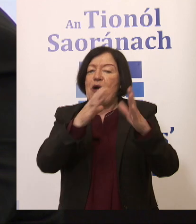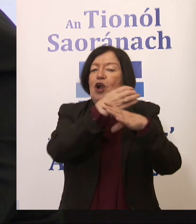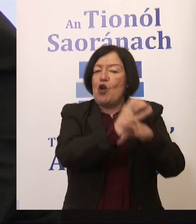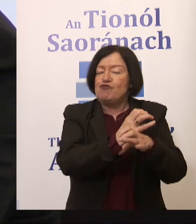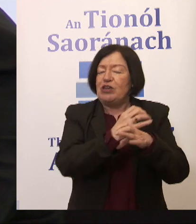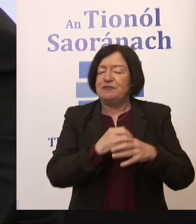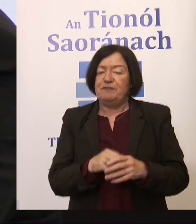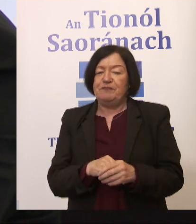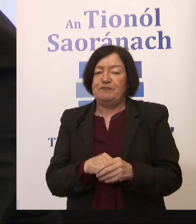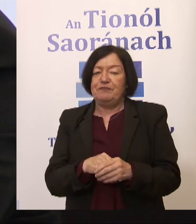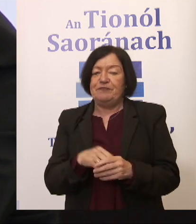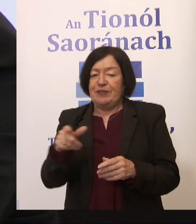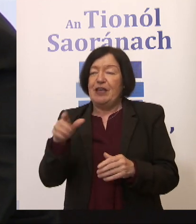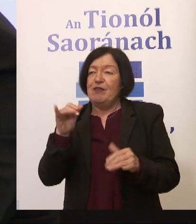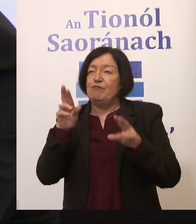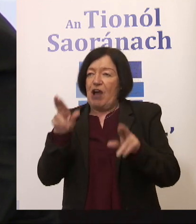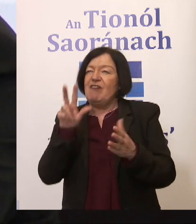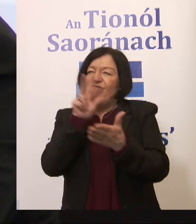valid comparators.